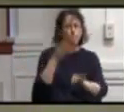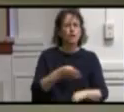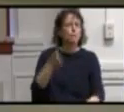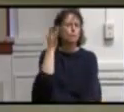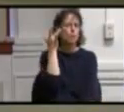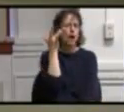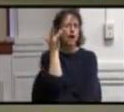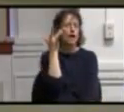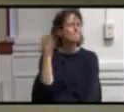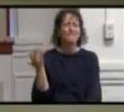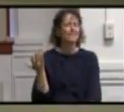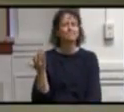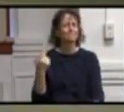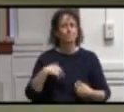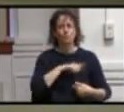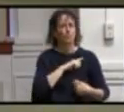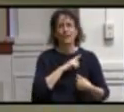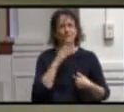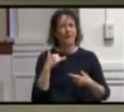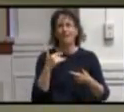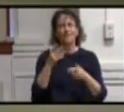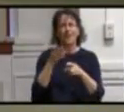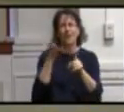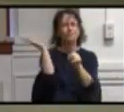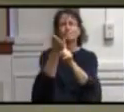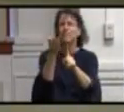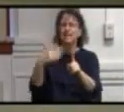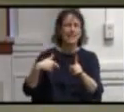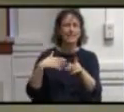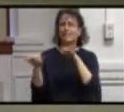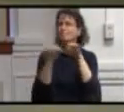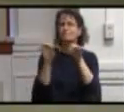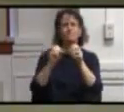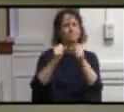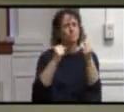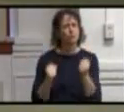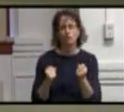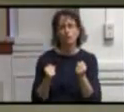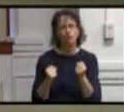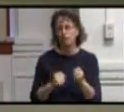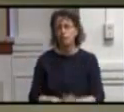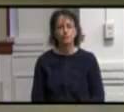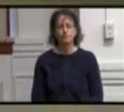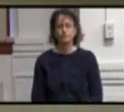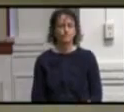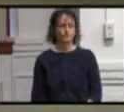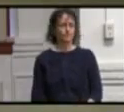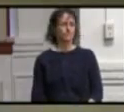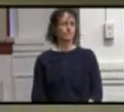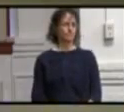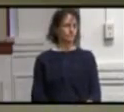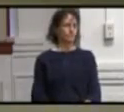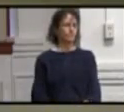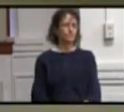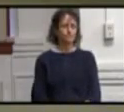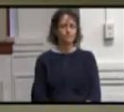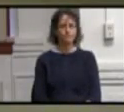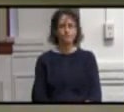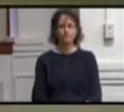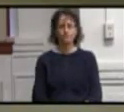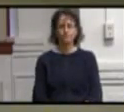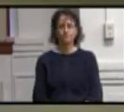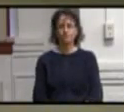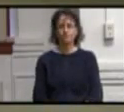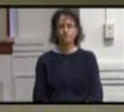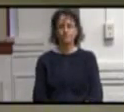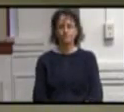for and to further our interests with respect to this money. We've had discussion about the